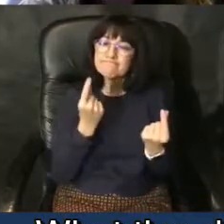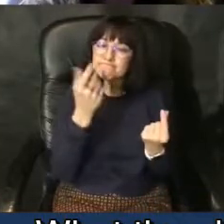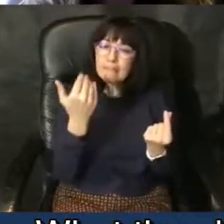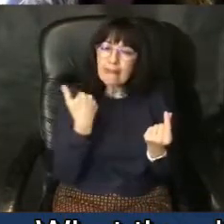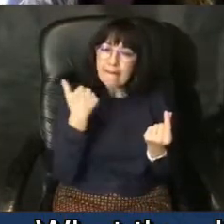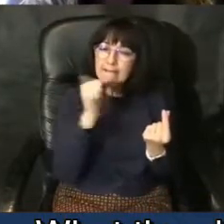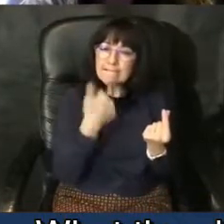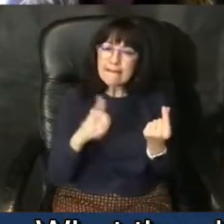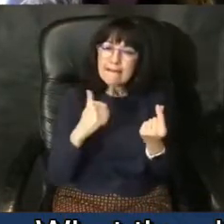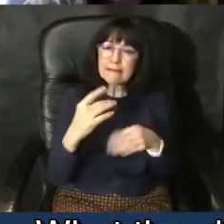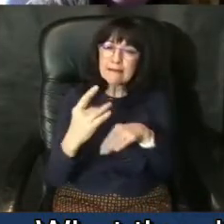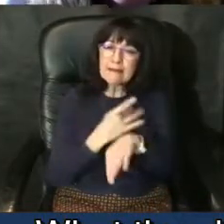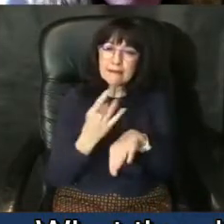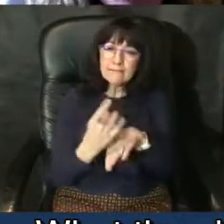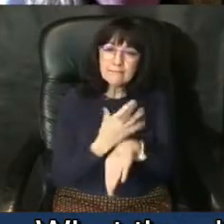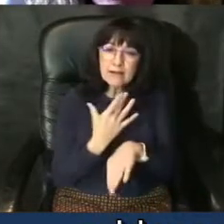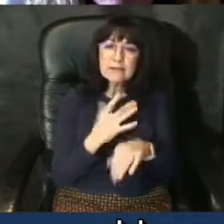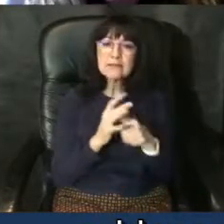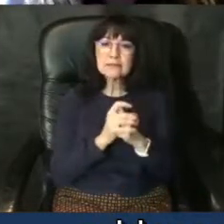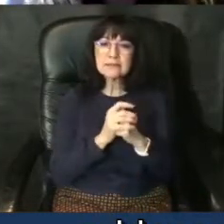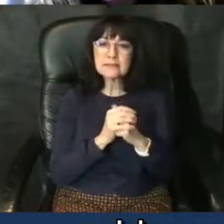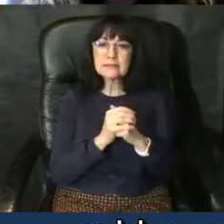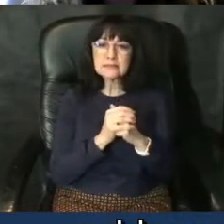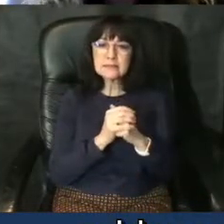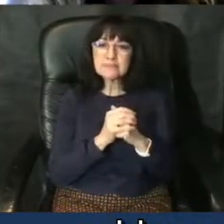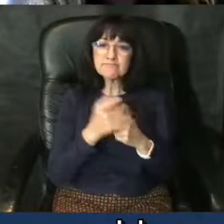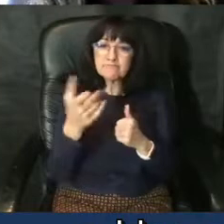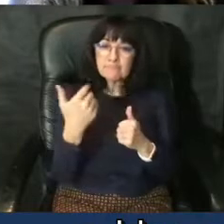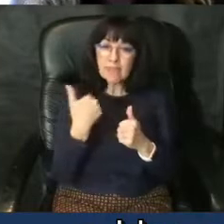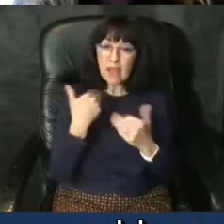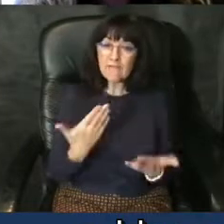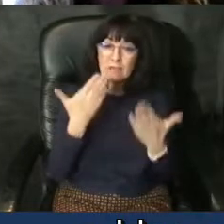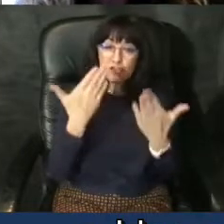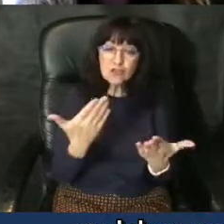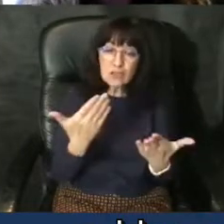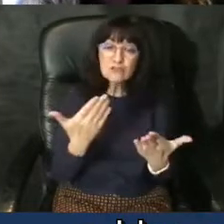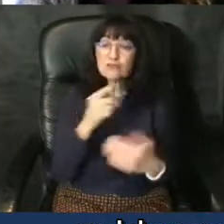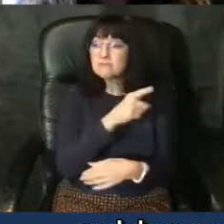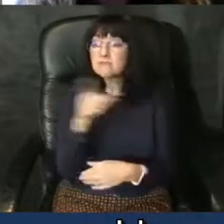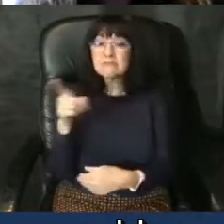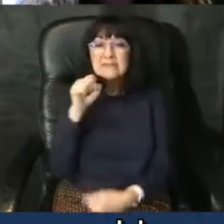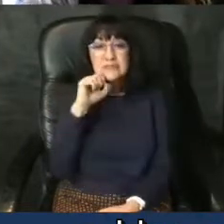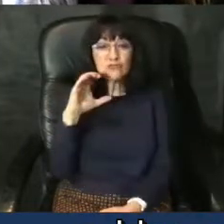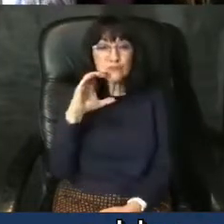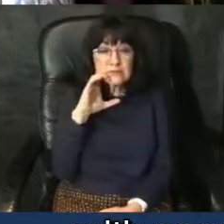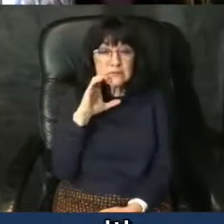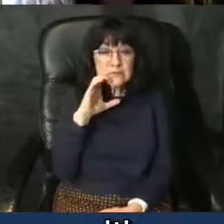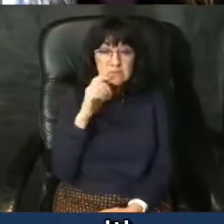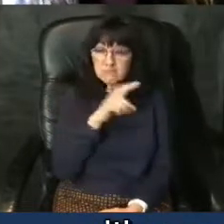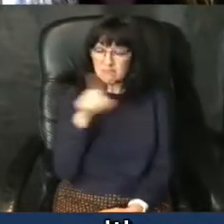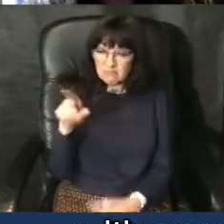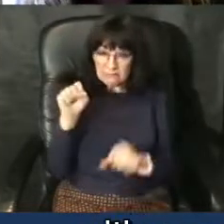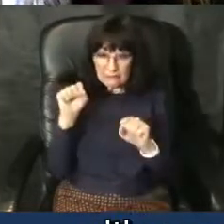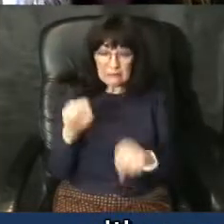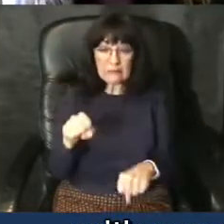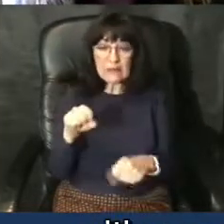know of, do you have any guidance or suggestions for seniors where they can connect with